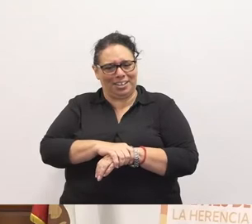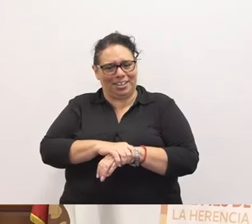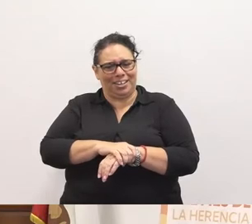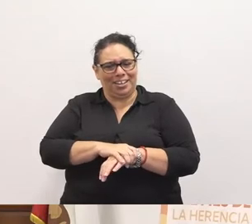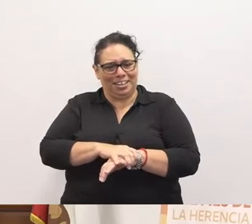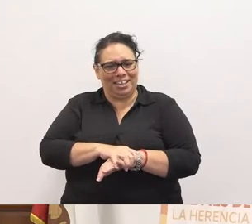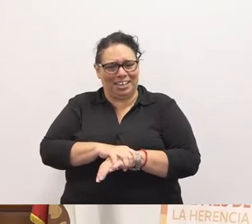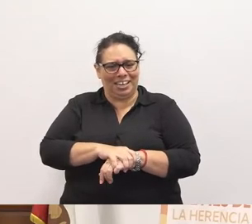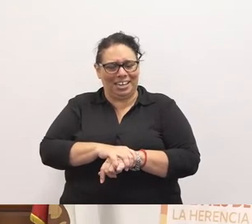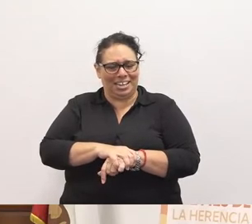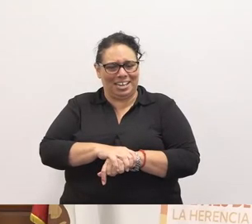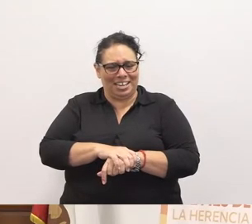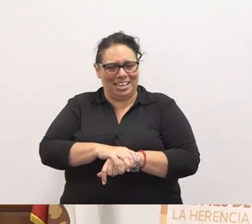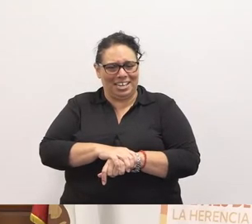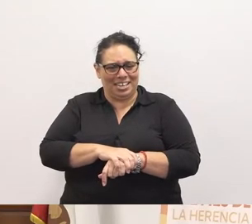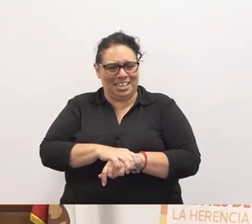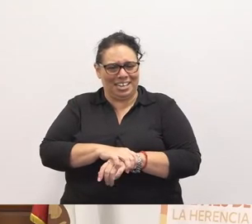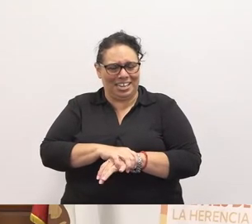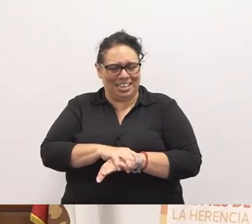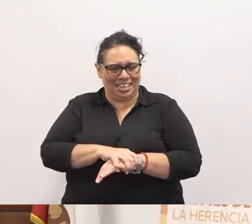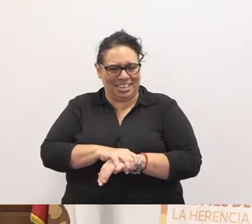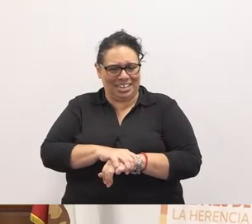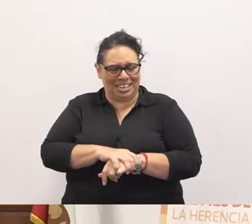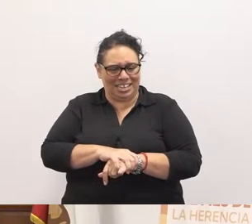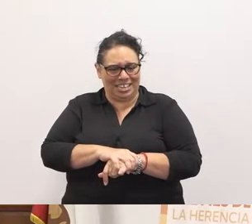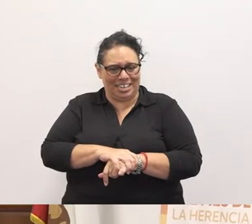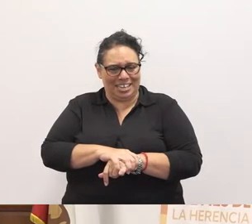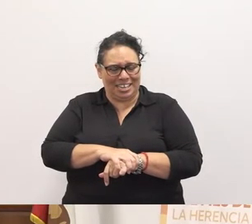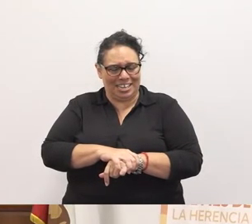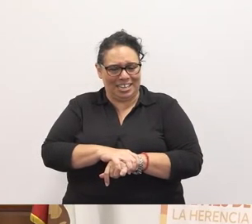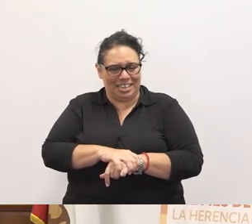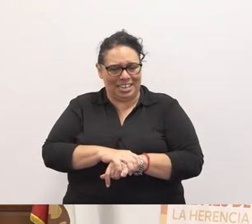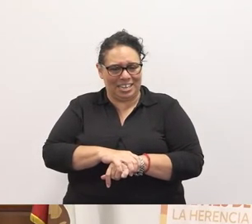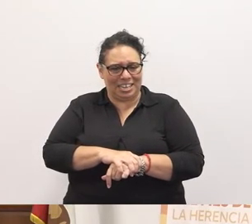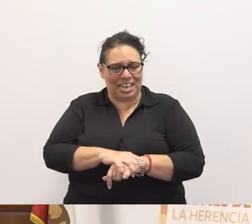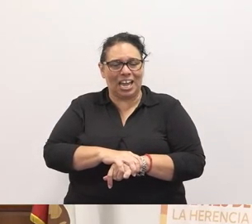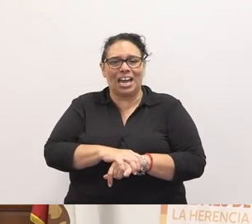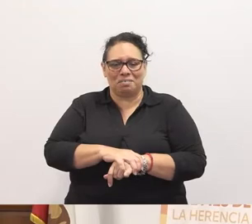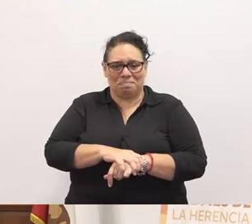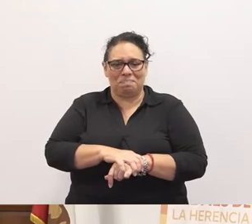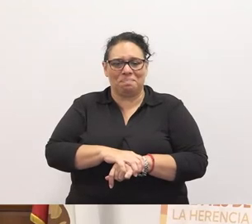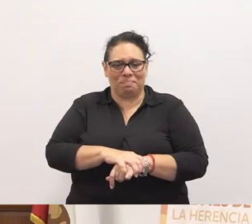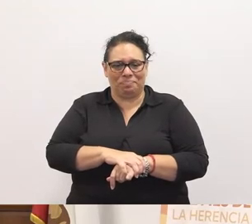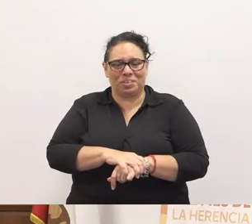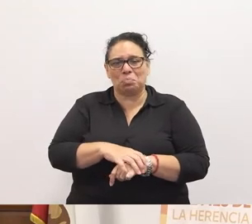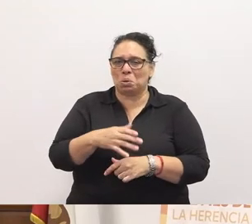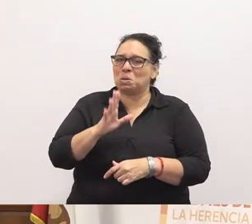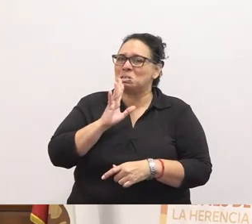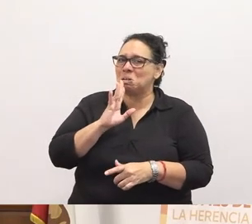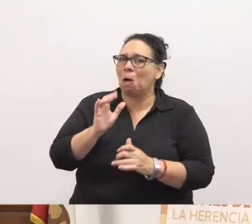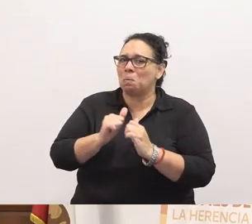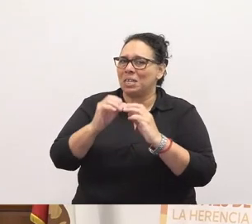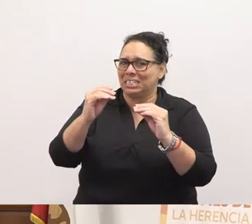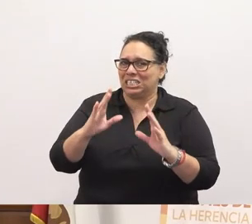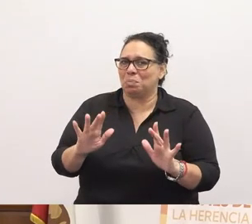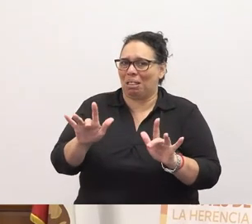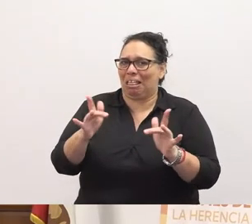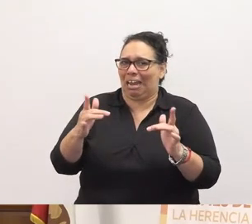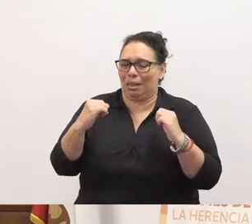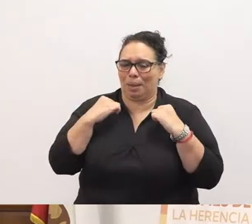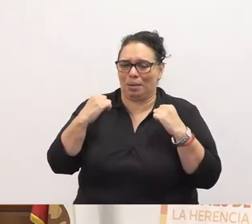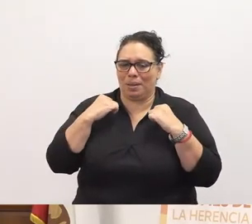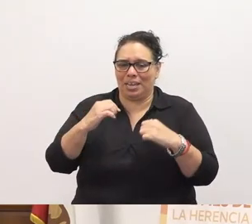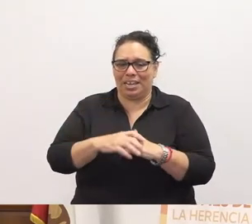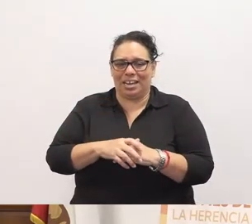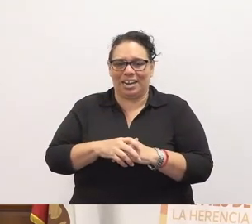share. Talk to my daughter's teachers, Madam President, about lightening the load. He had to reteach putting